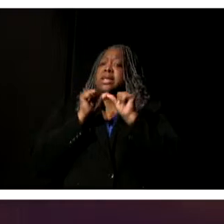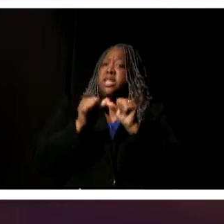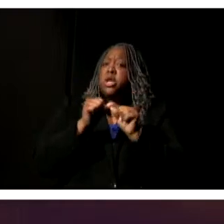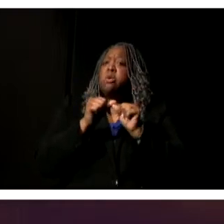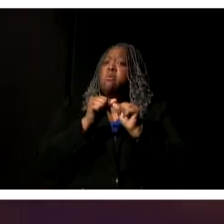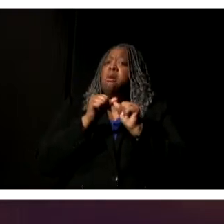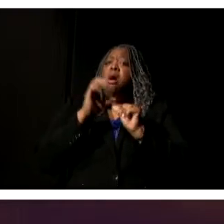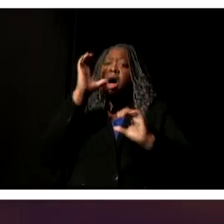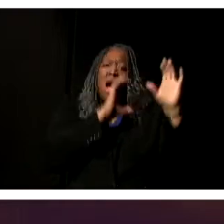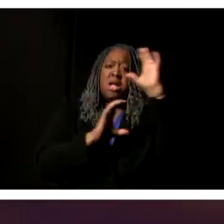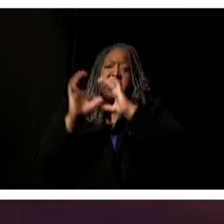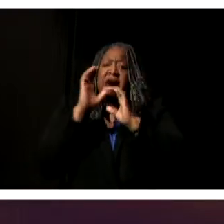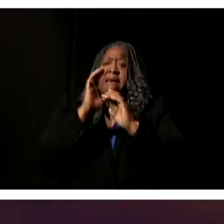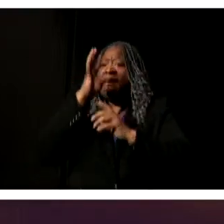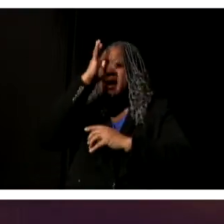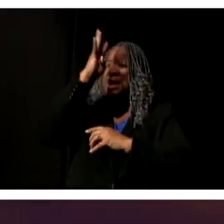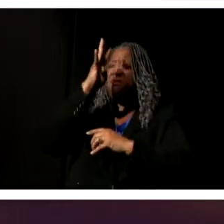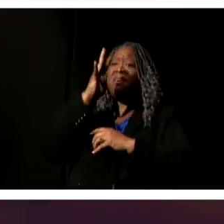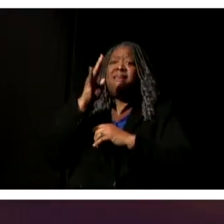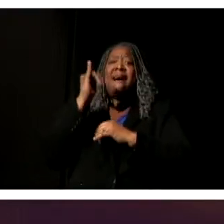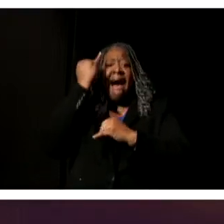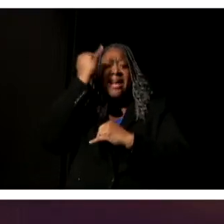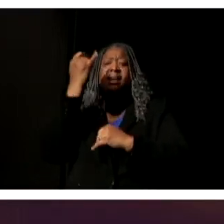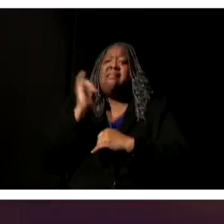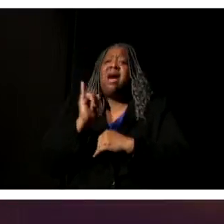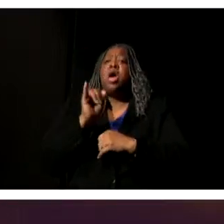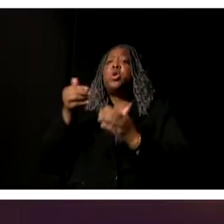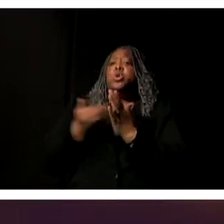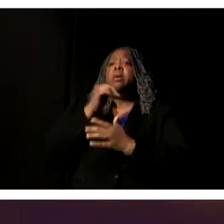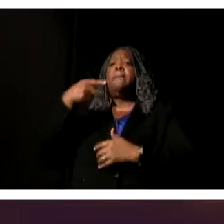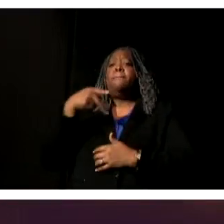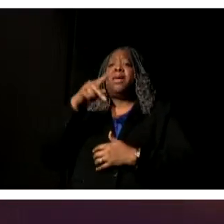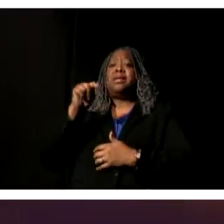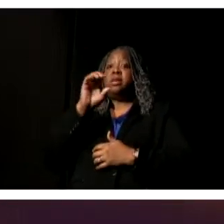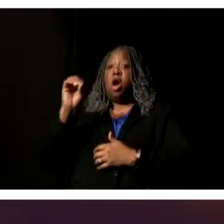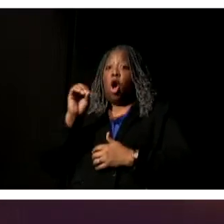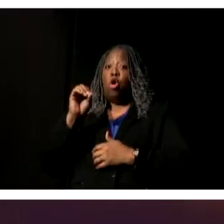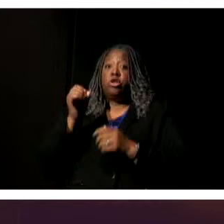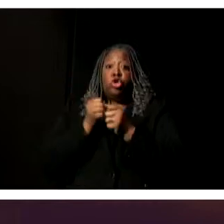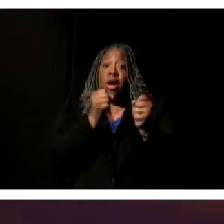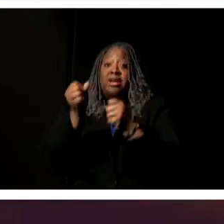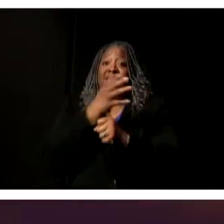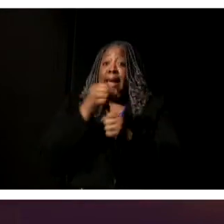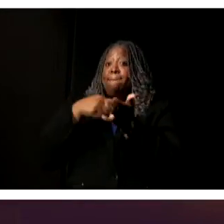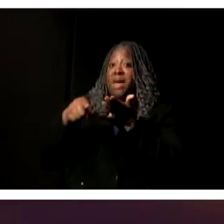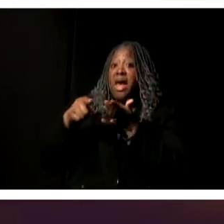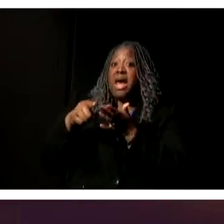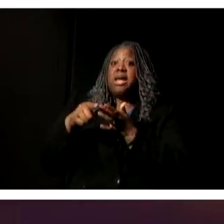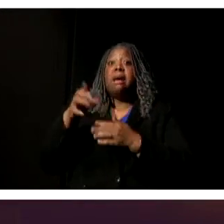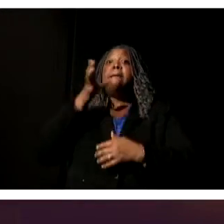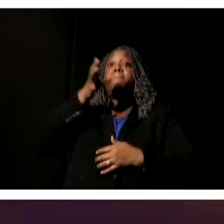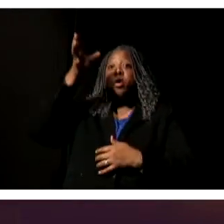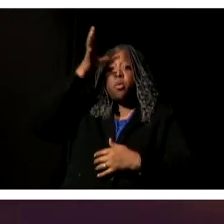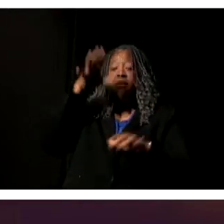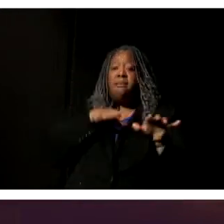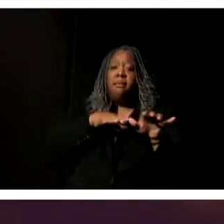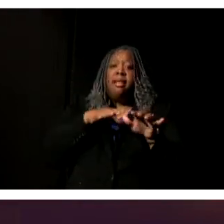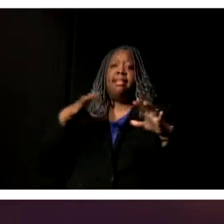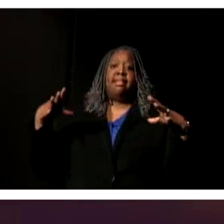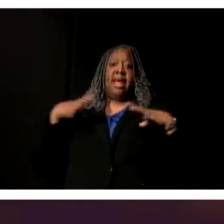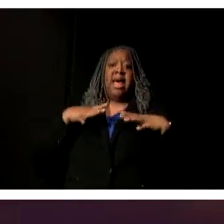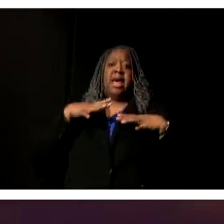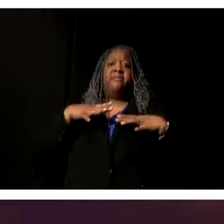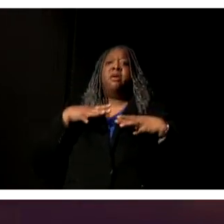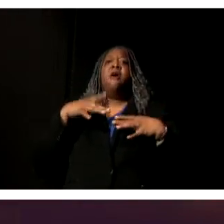innovative ideas like new PTO strategies and paid parental leave to make strategic decisions for our employees next